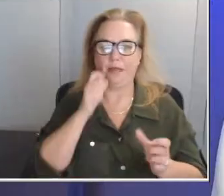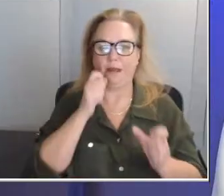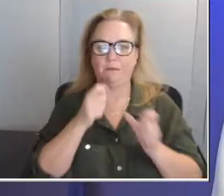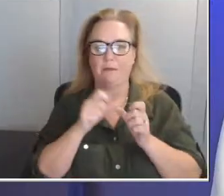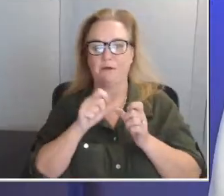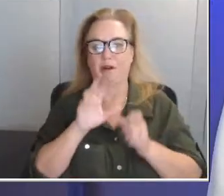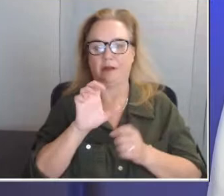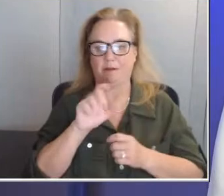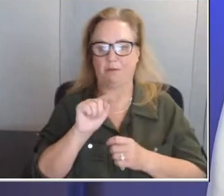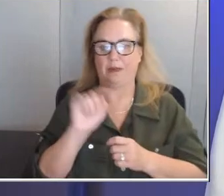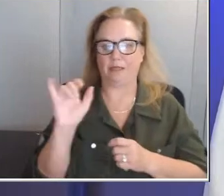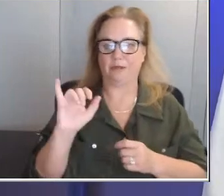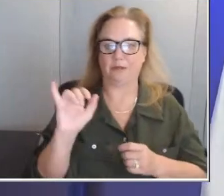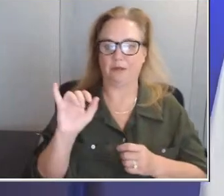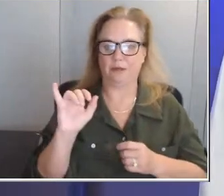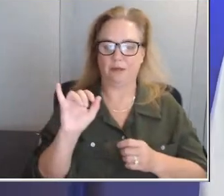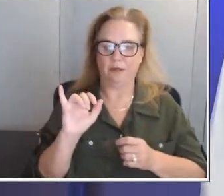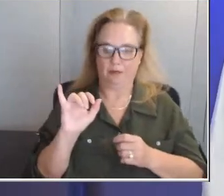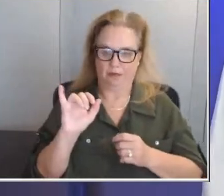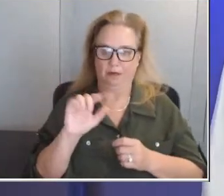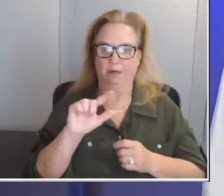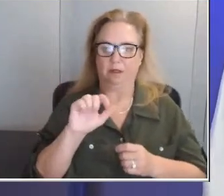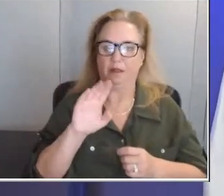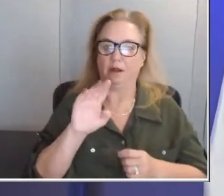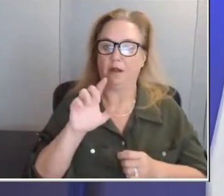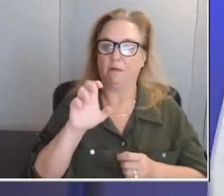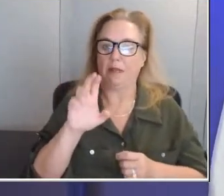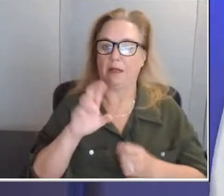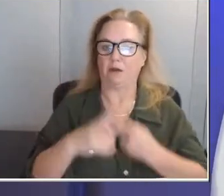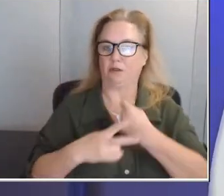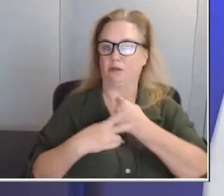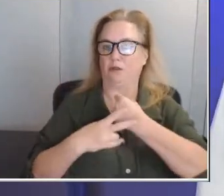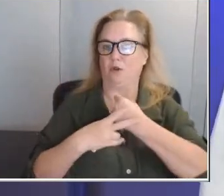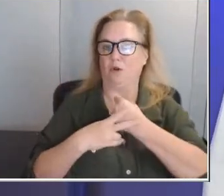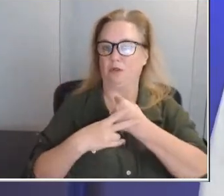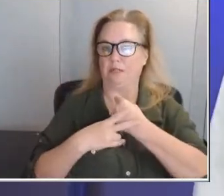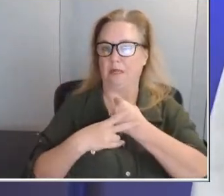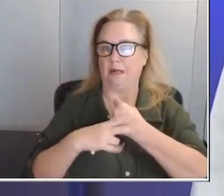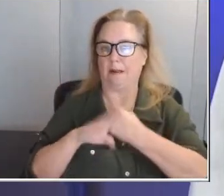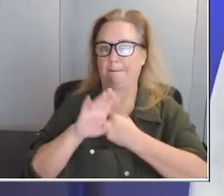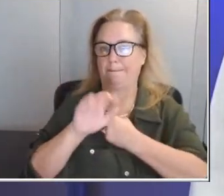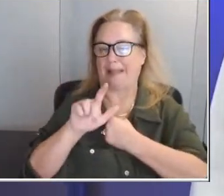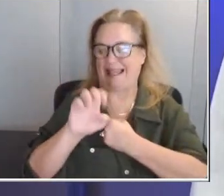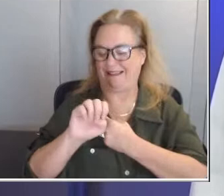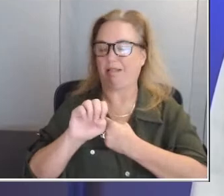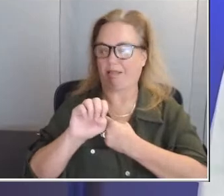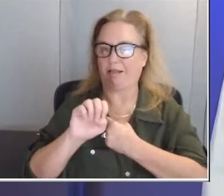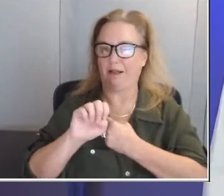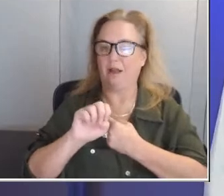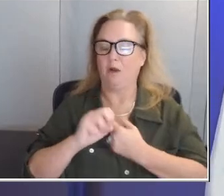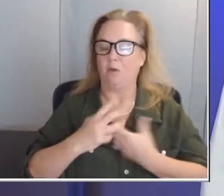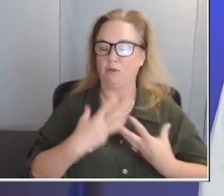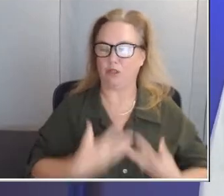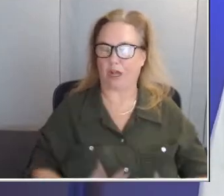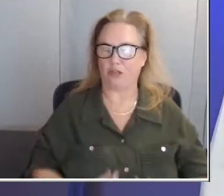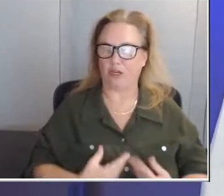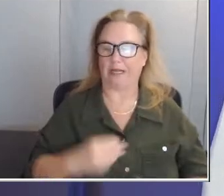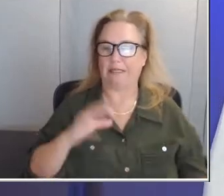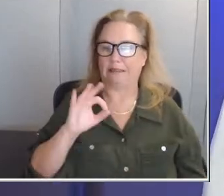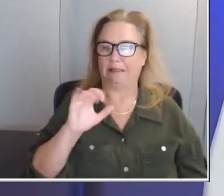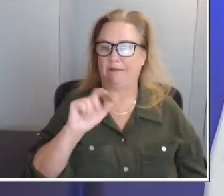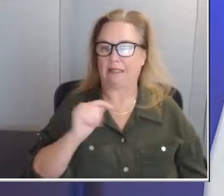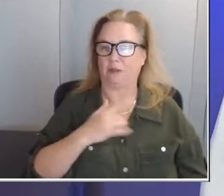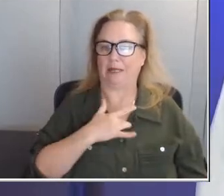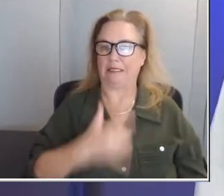this as well. So the gallbladder, it stores the bile, which helps us digest fats. And so I usually tell